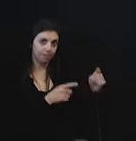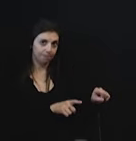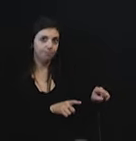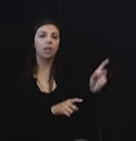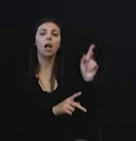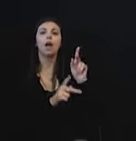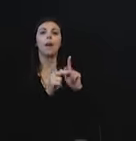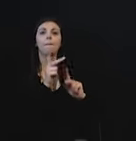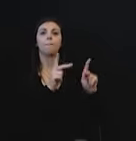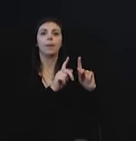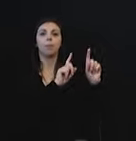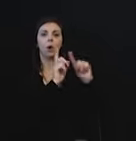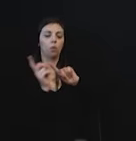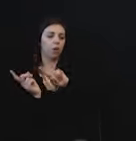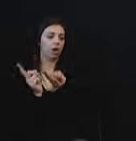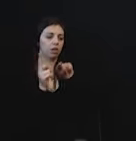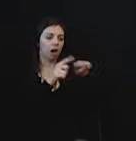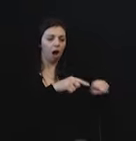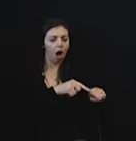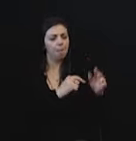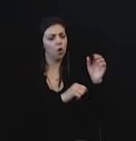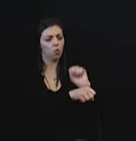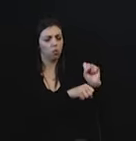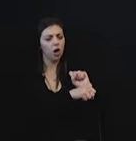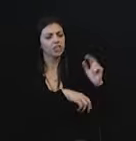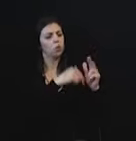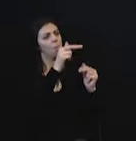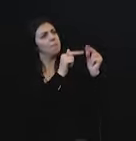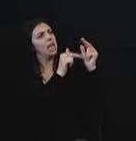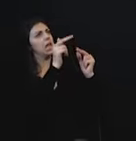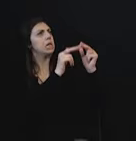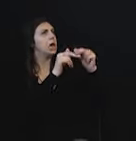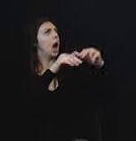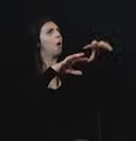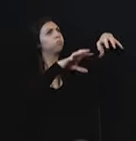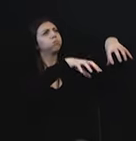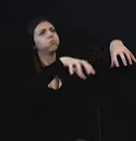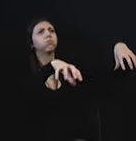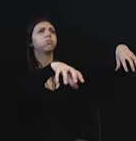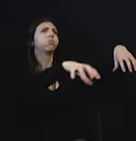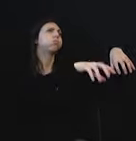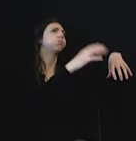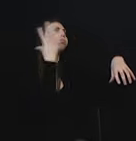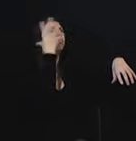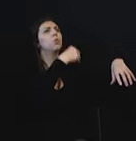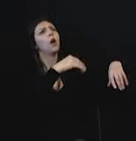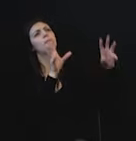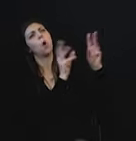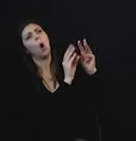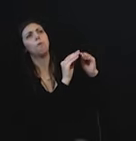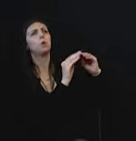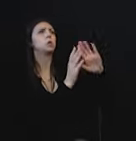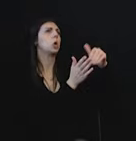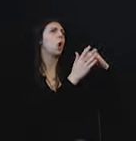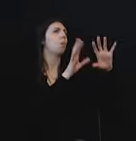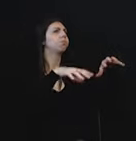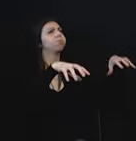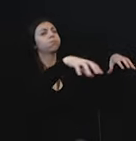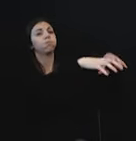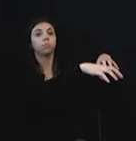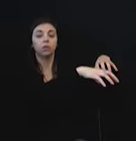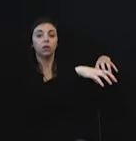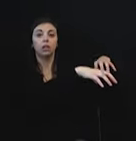right, and they would work to build these beautiful buildings and these beautiful conference centers. But what happens was where you and